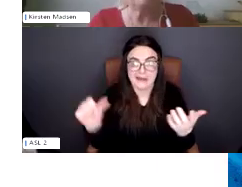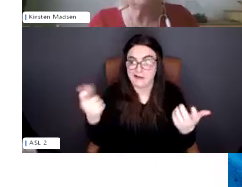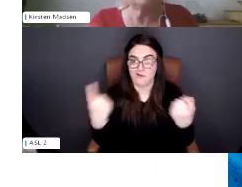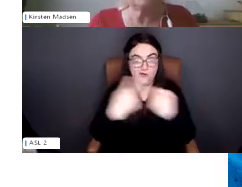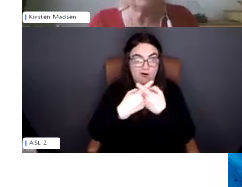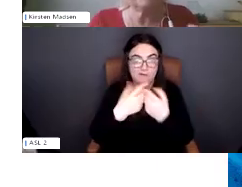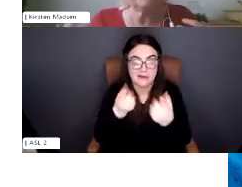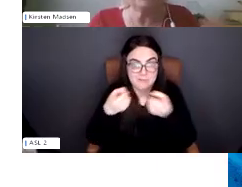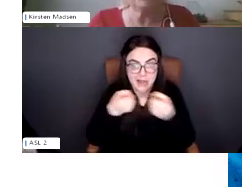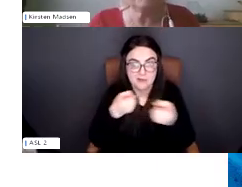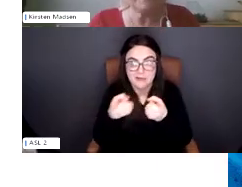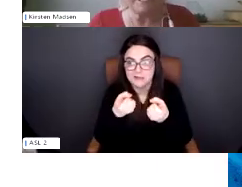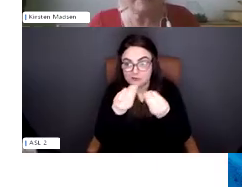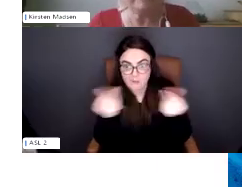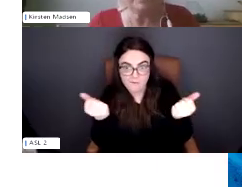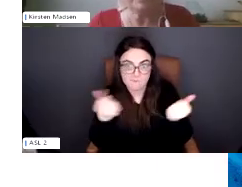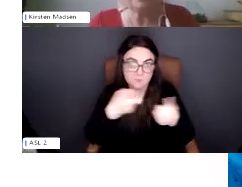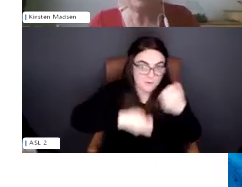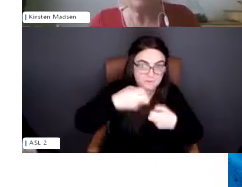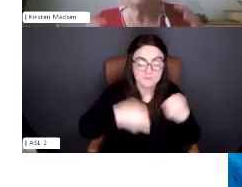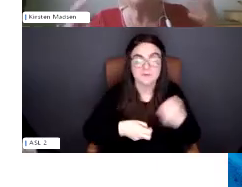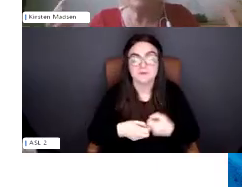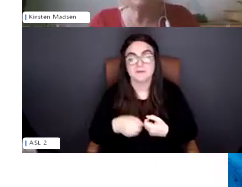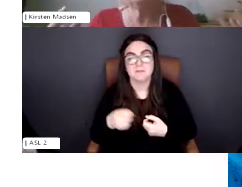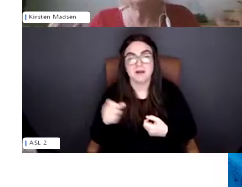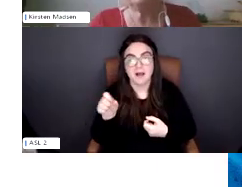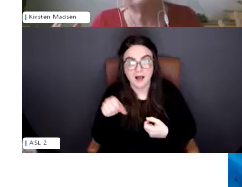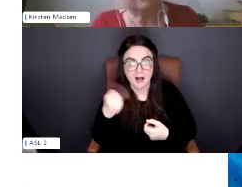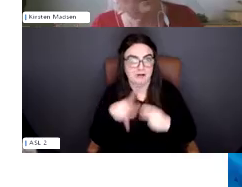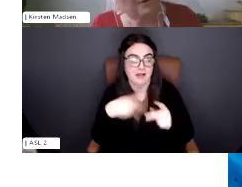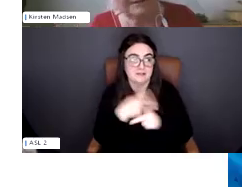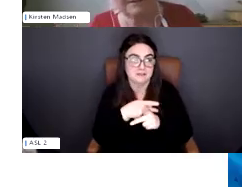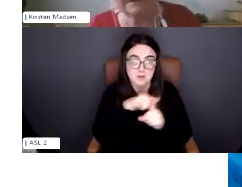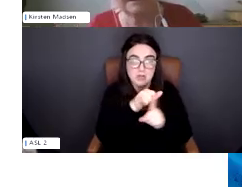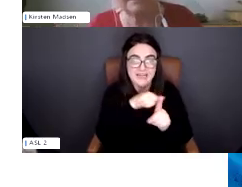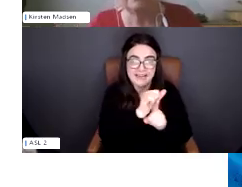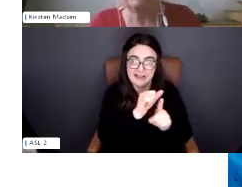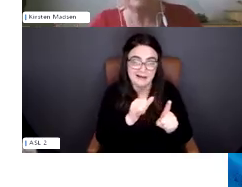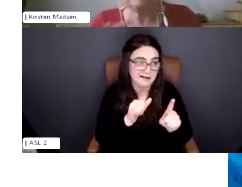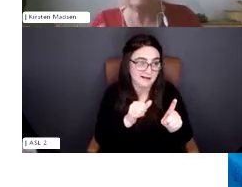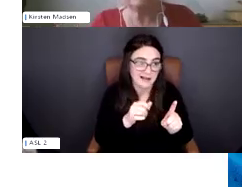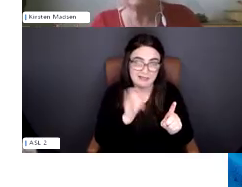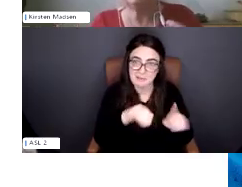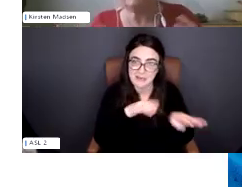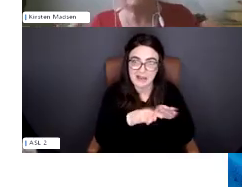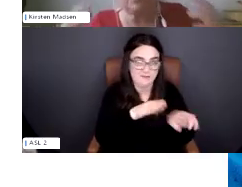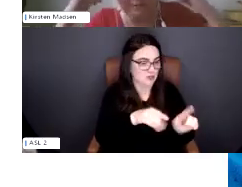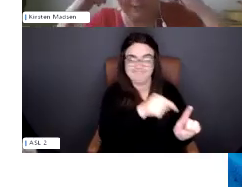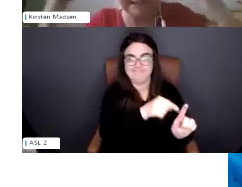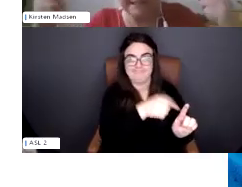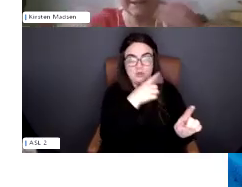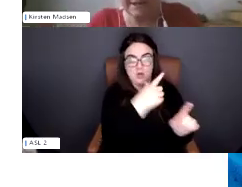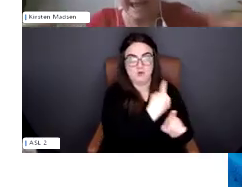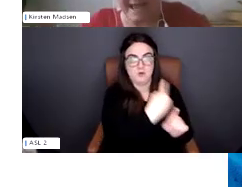So these alternatives to bullying behavior are really, really important, but it's very important